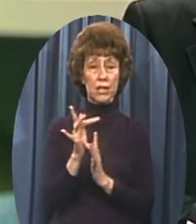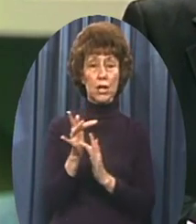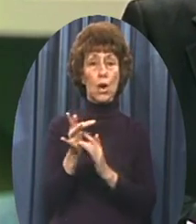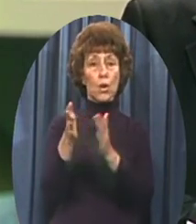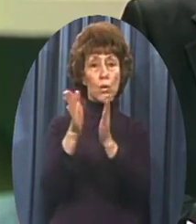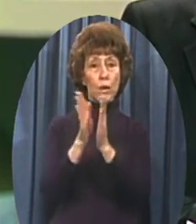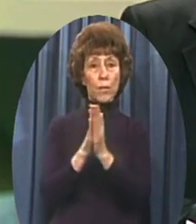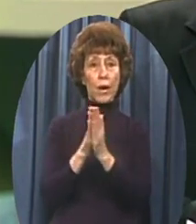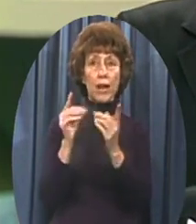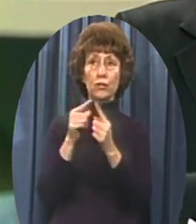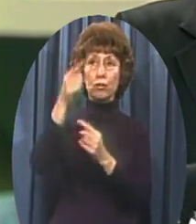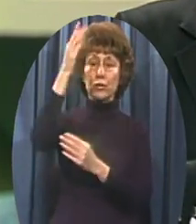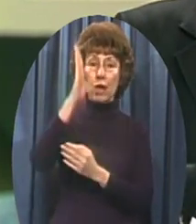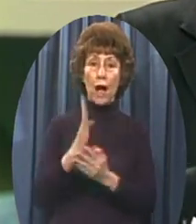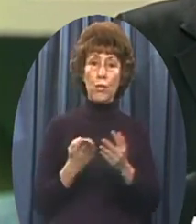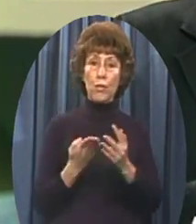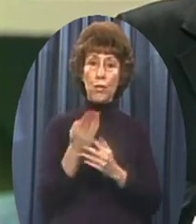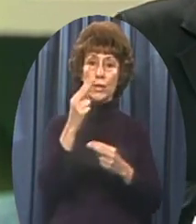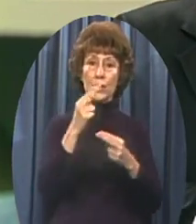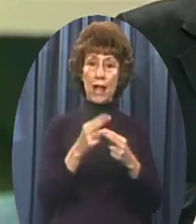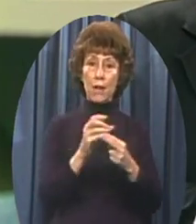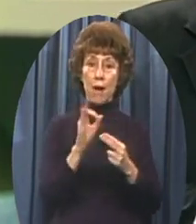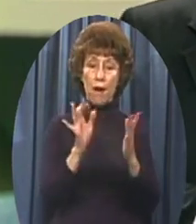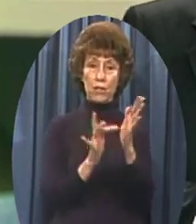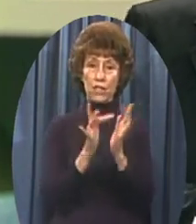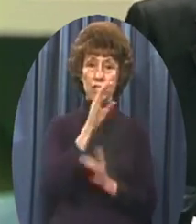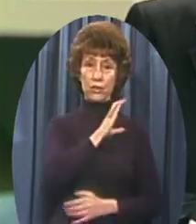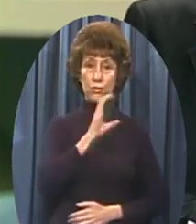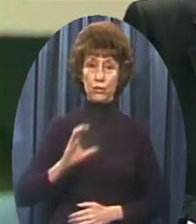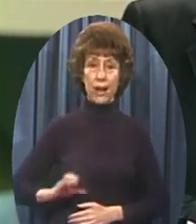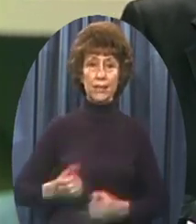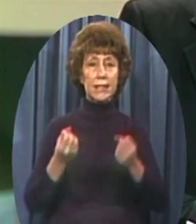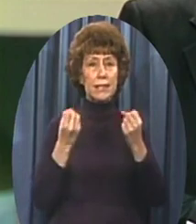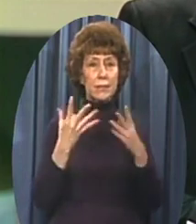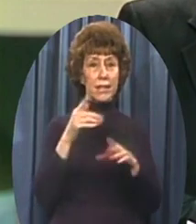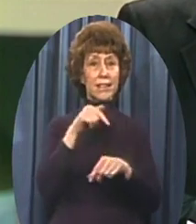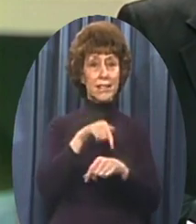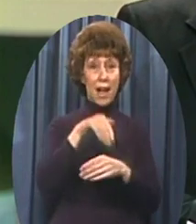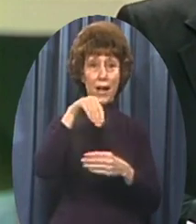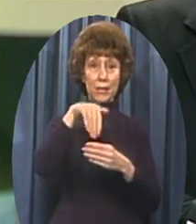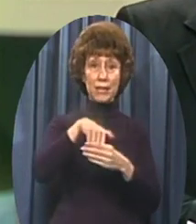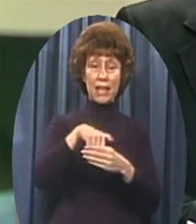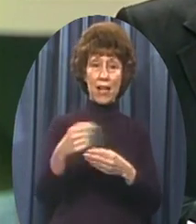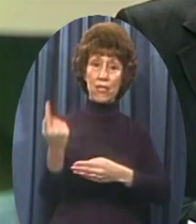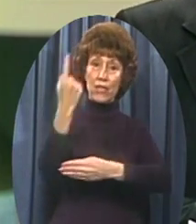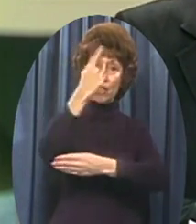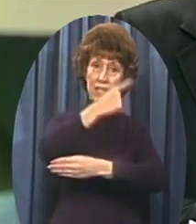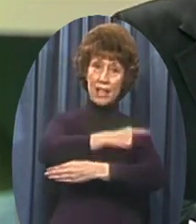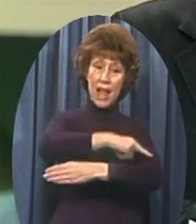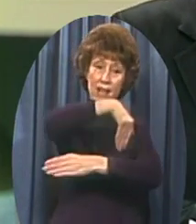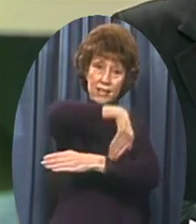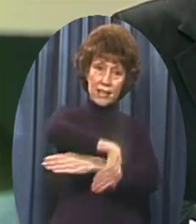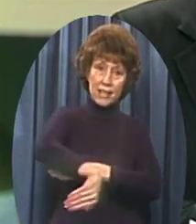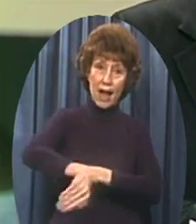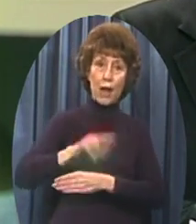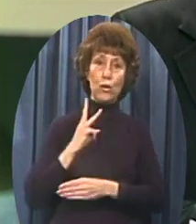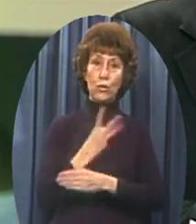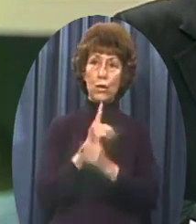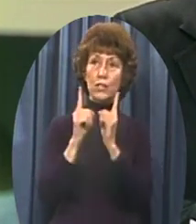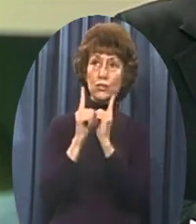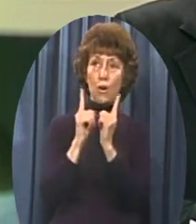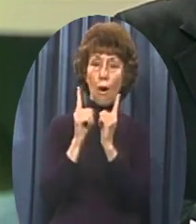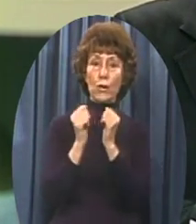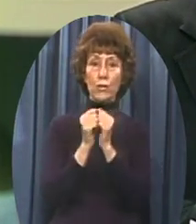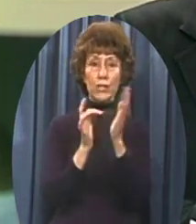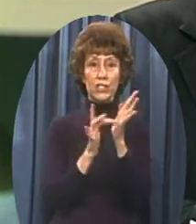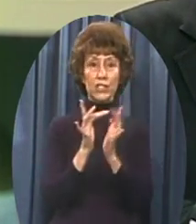Christ. And how many times in the hours of the day and the night have we had just a little talk with Jesus, and that